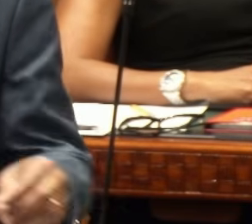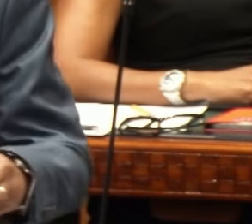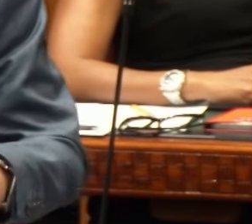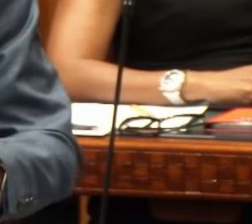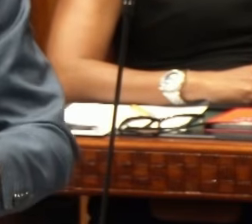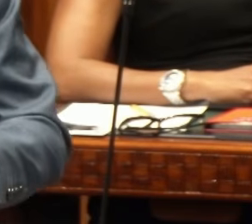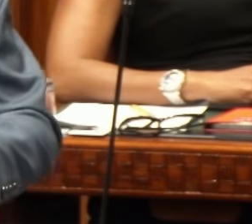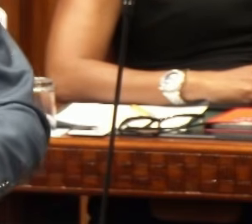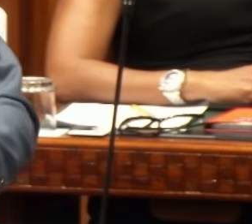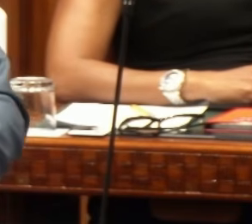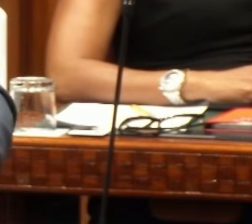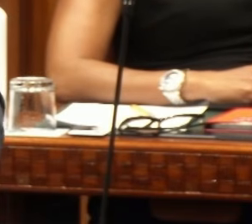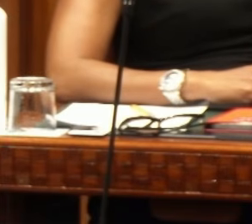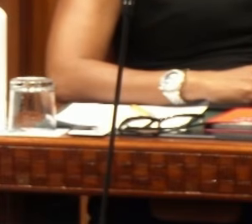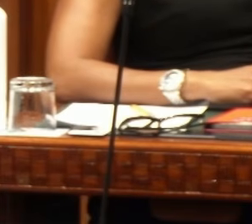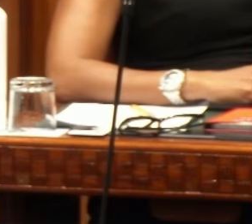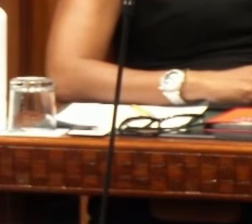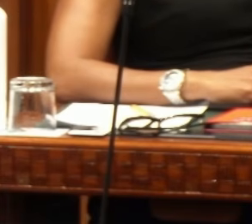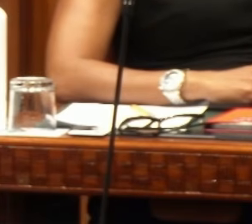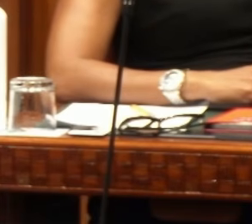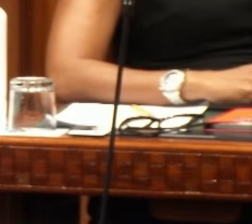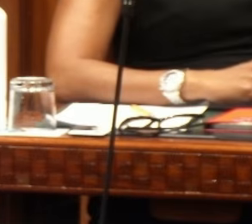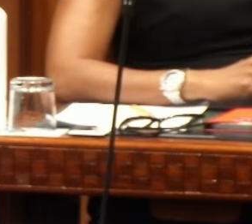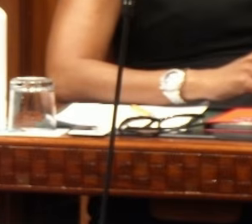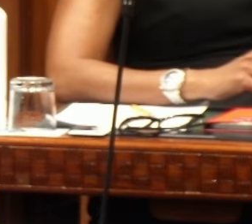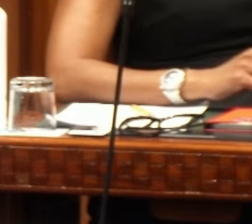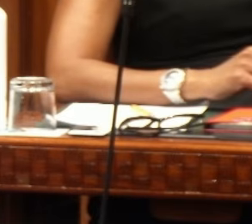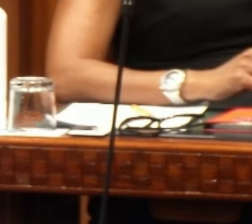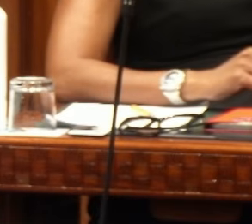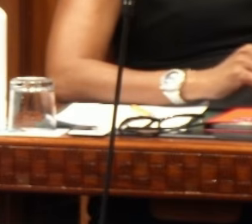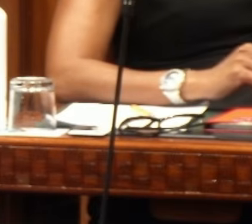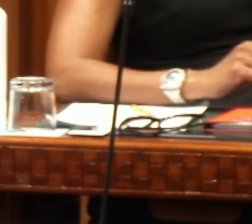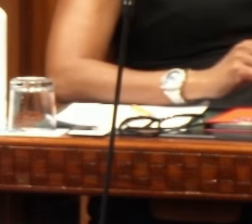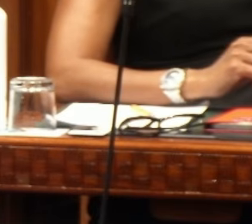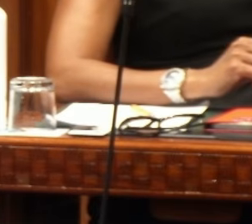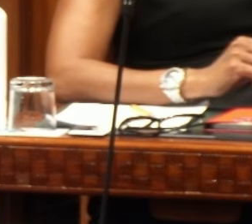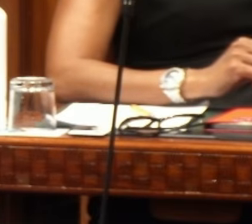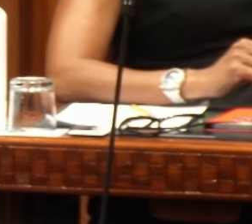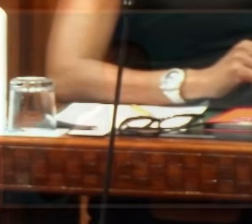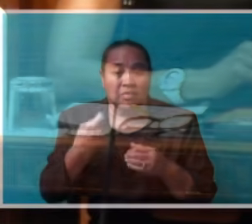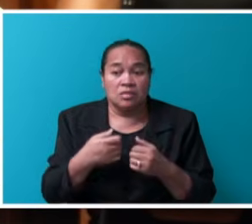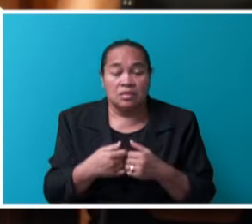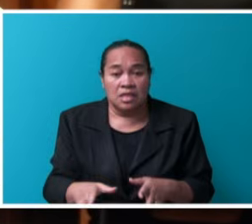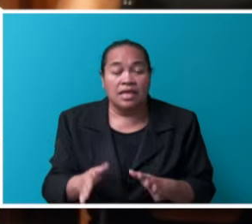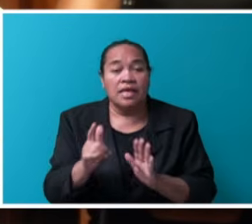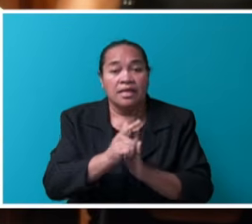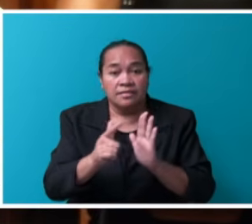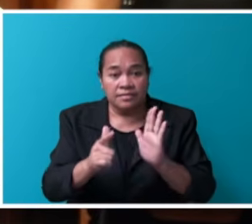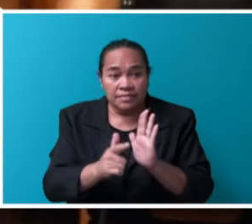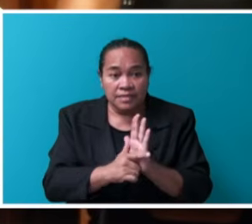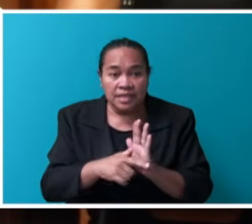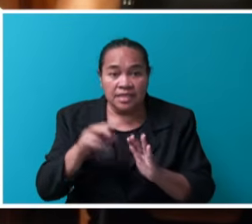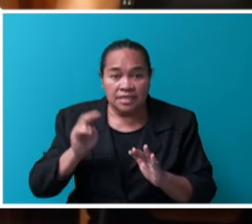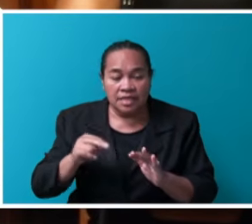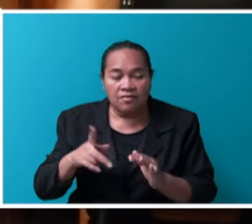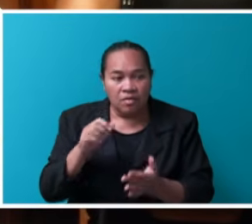challenges in attracting and retaining the required skill set and human resources. Government will soon start the legislative changes required for the